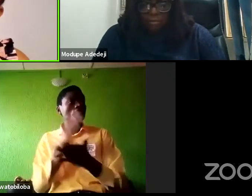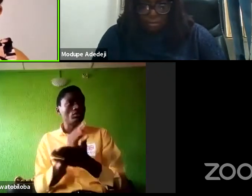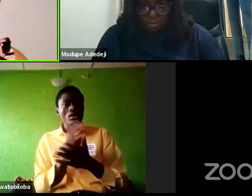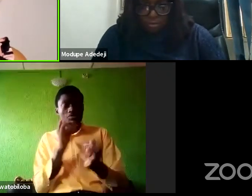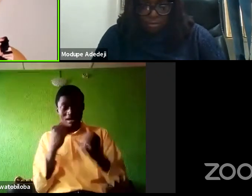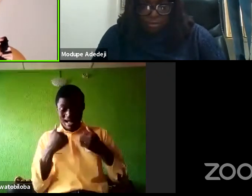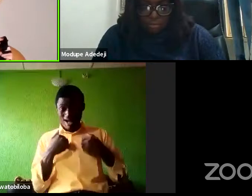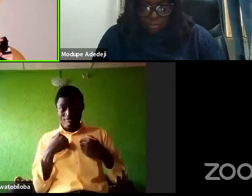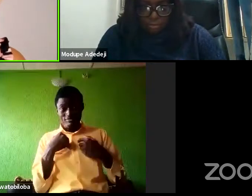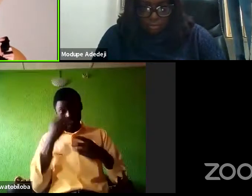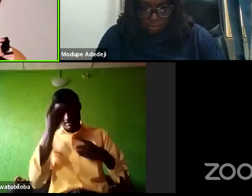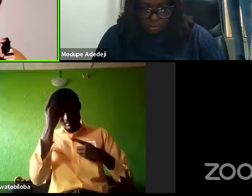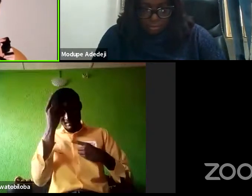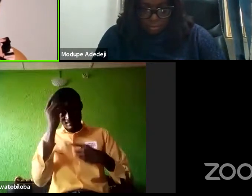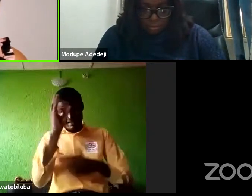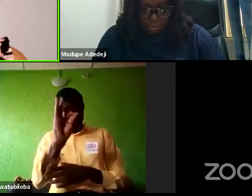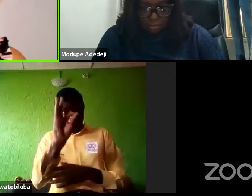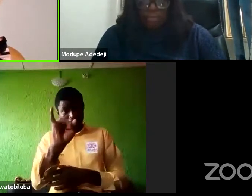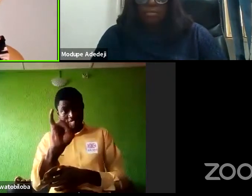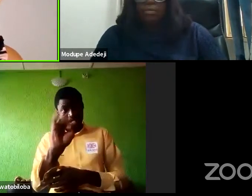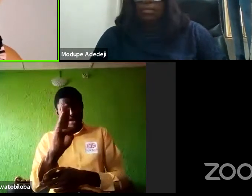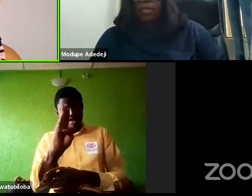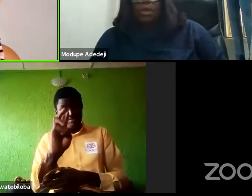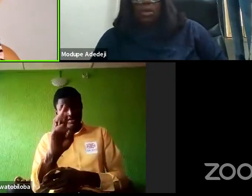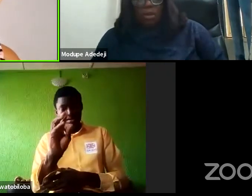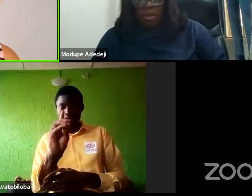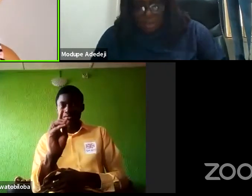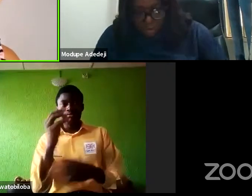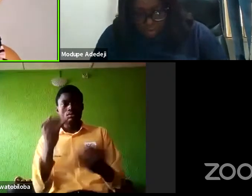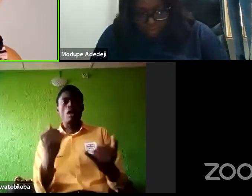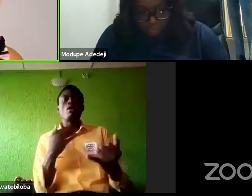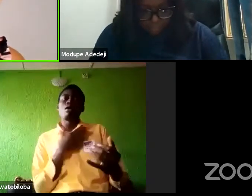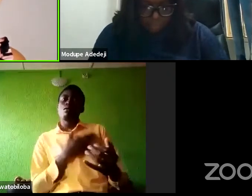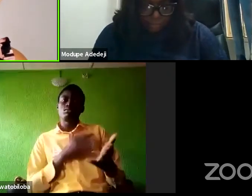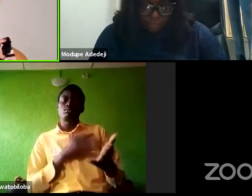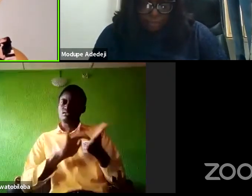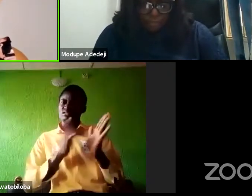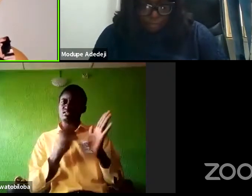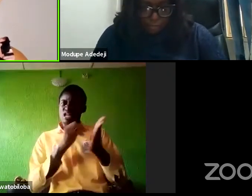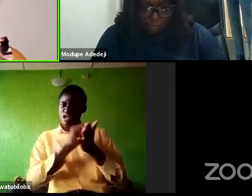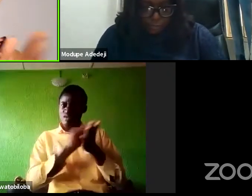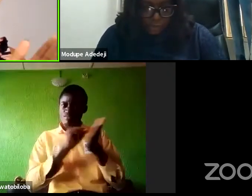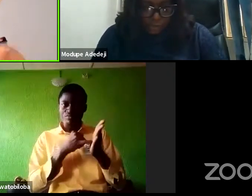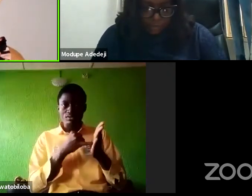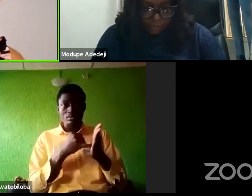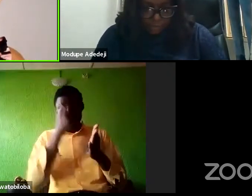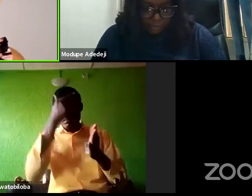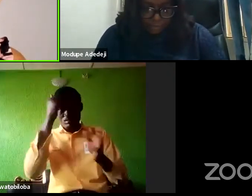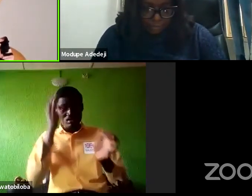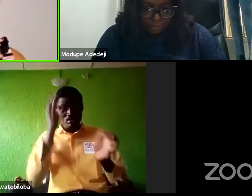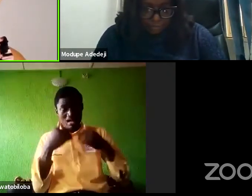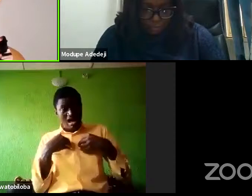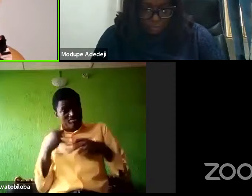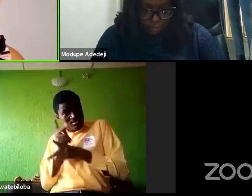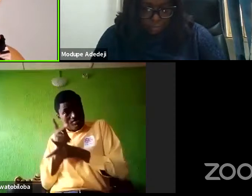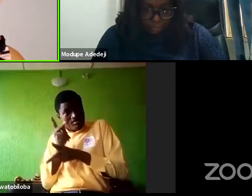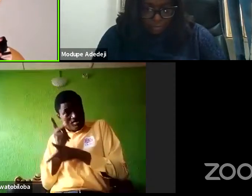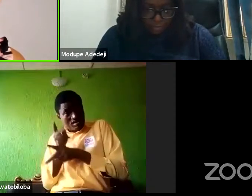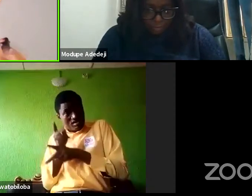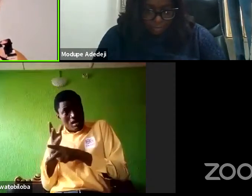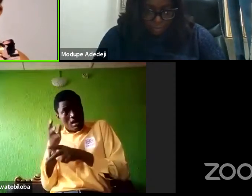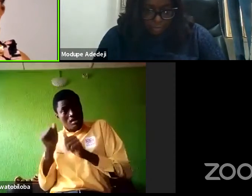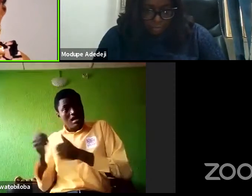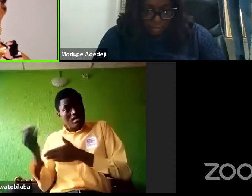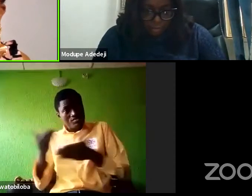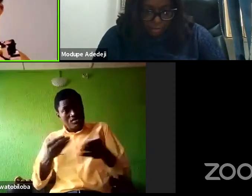your system can actually give rise to other illnesses that you might not want to think about, and some other complications. So